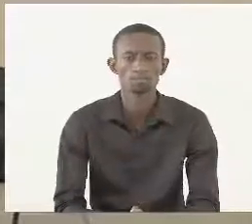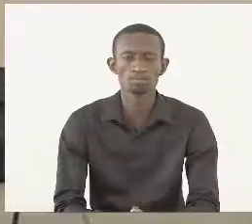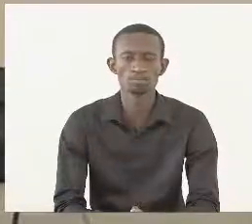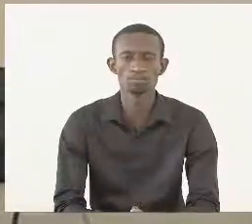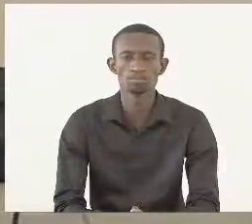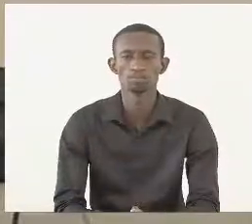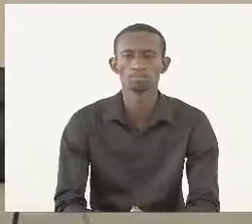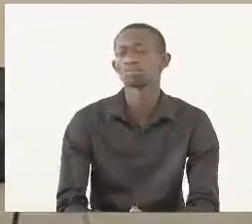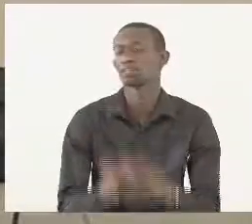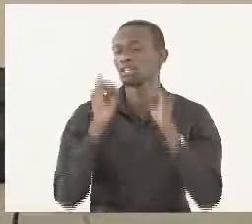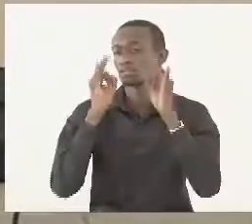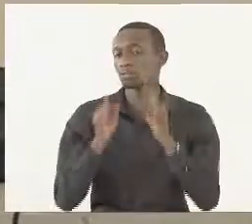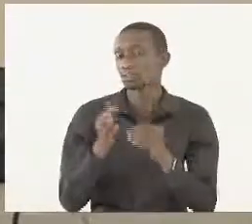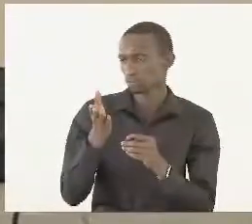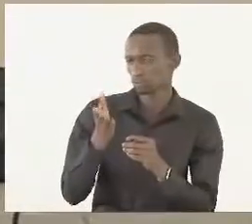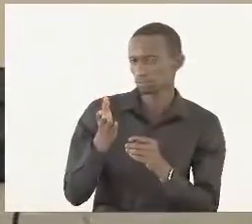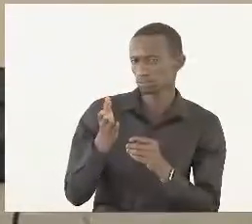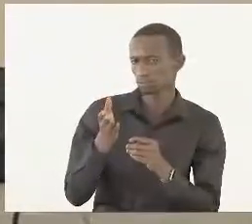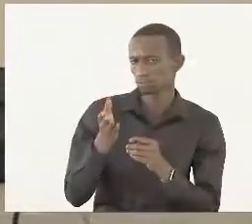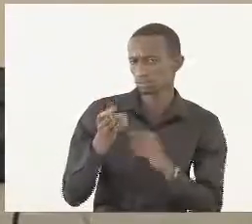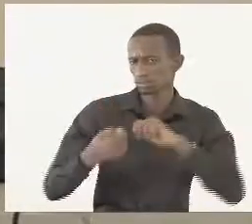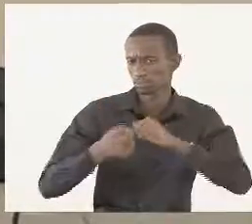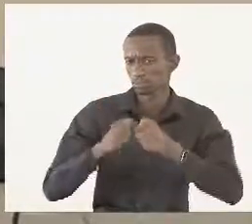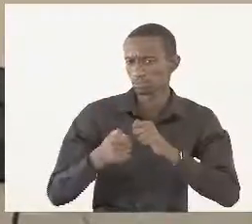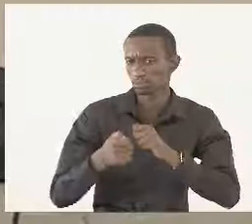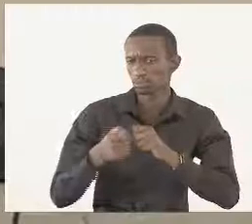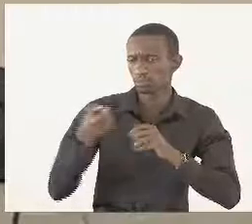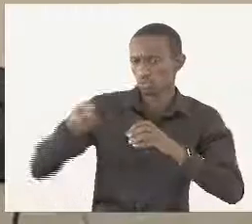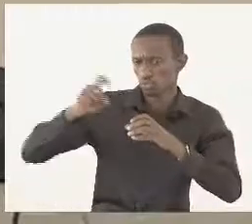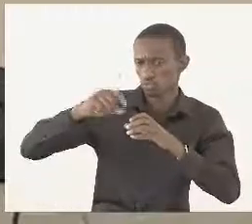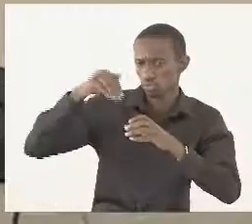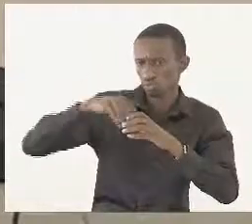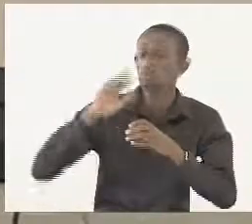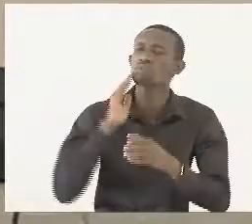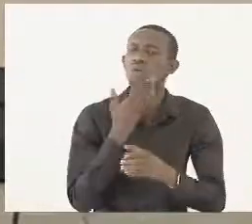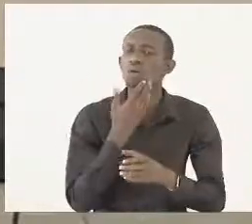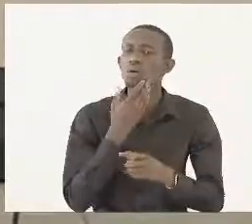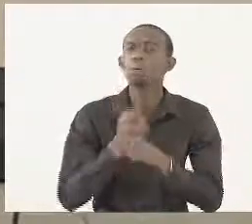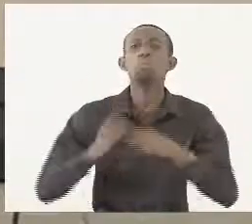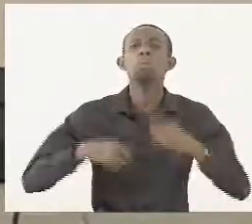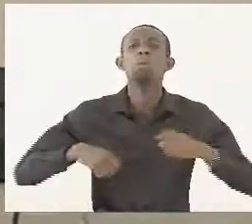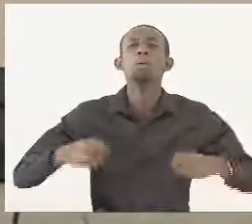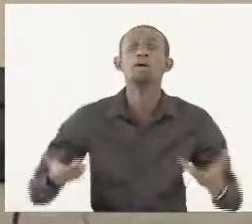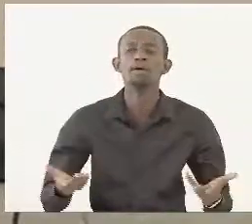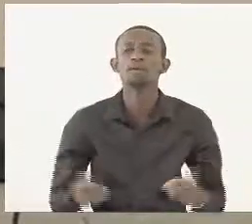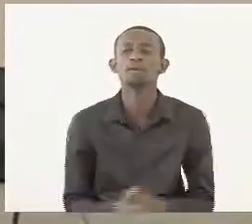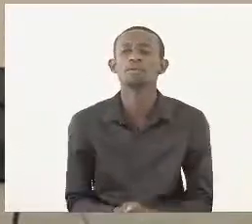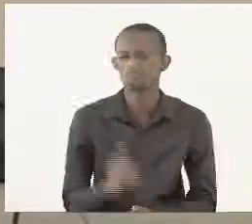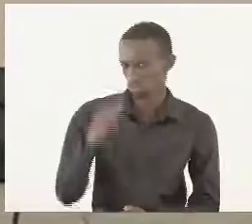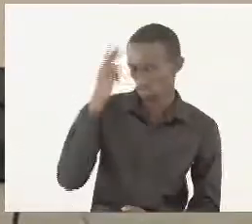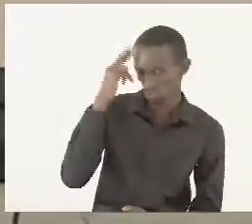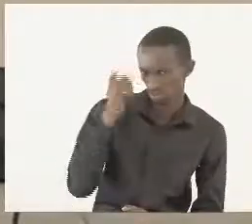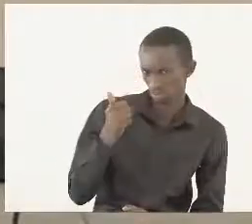when these metals are put in water, they react with water. If you